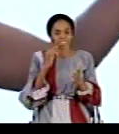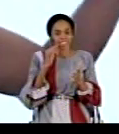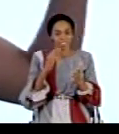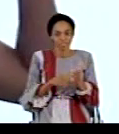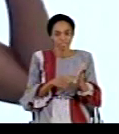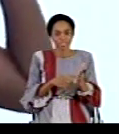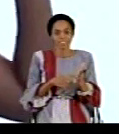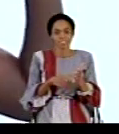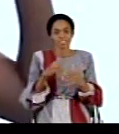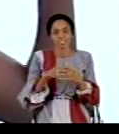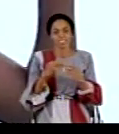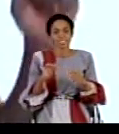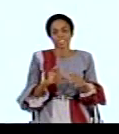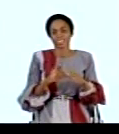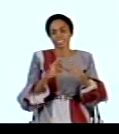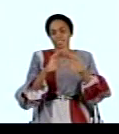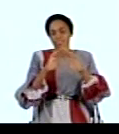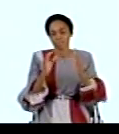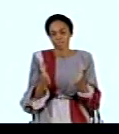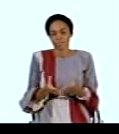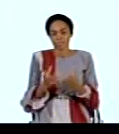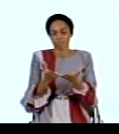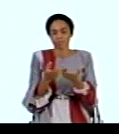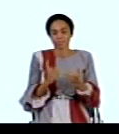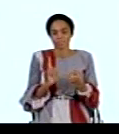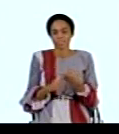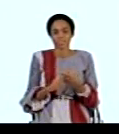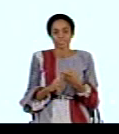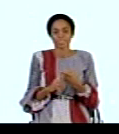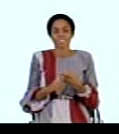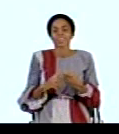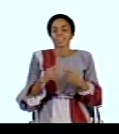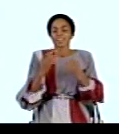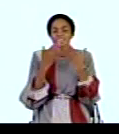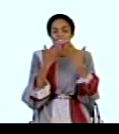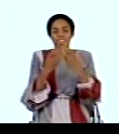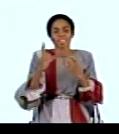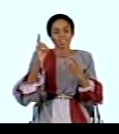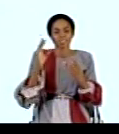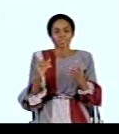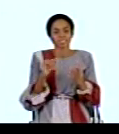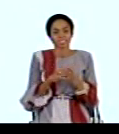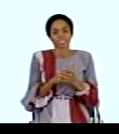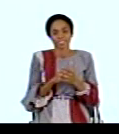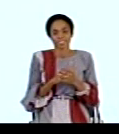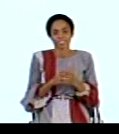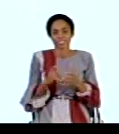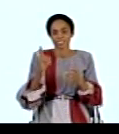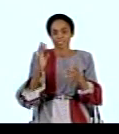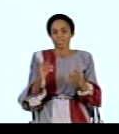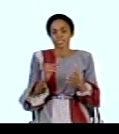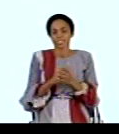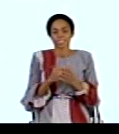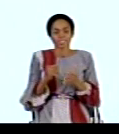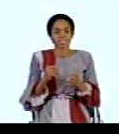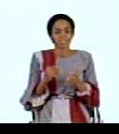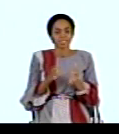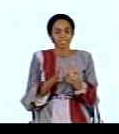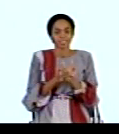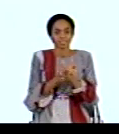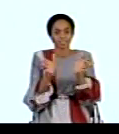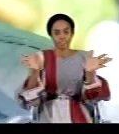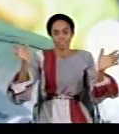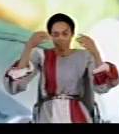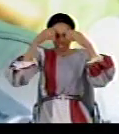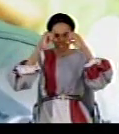to appreciate the name of the Lord because I know the God that Jesus is serving is a living God. And yes, it is